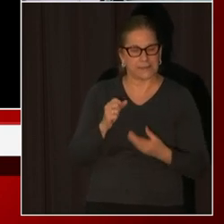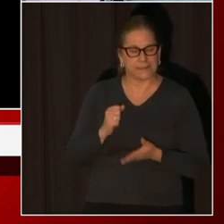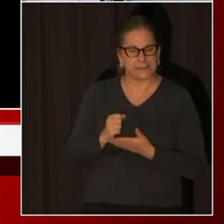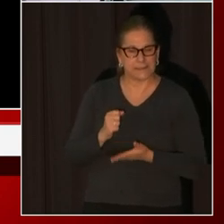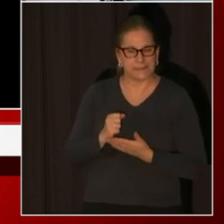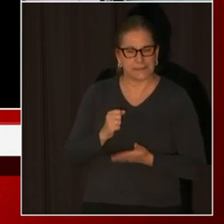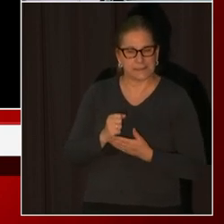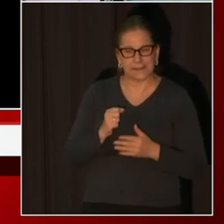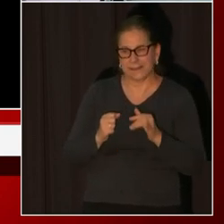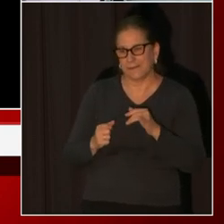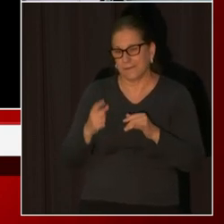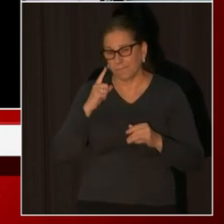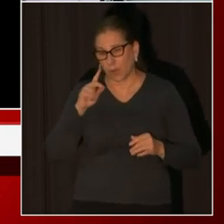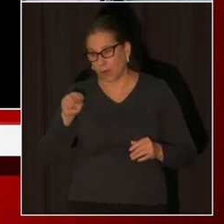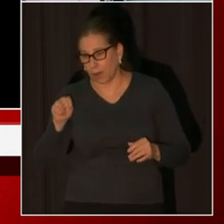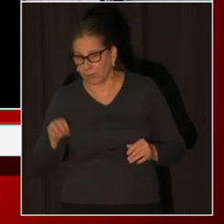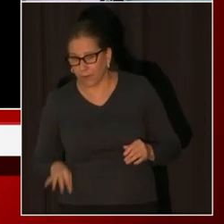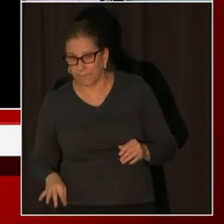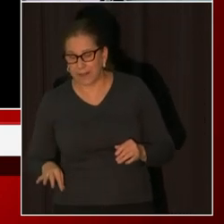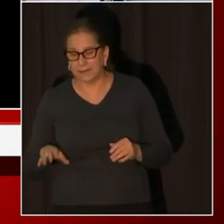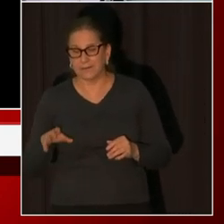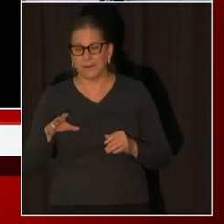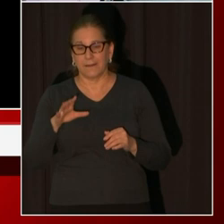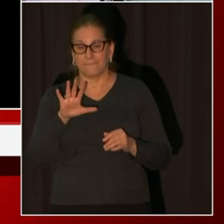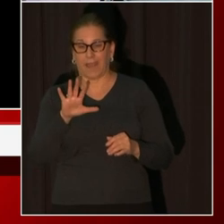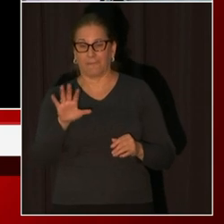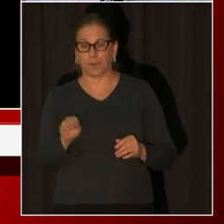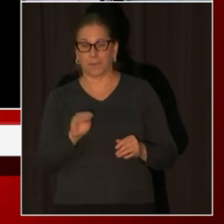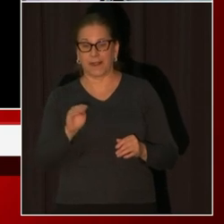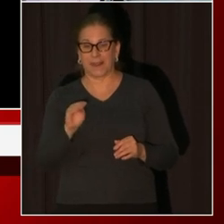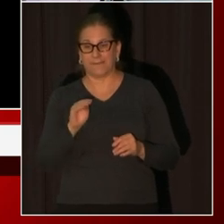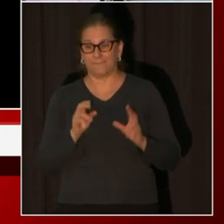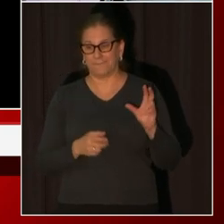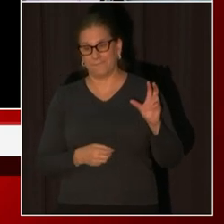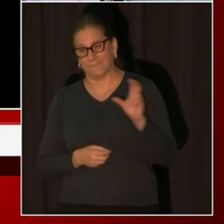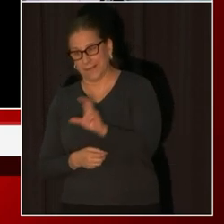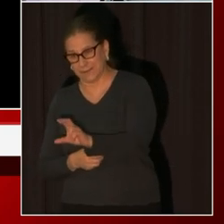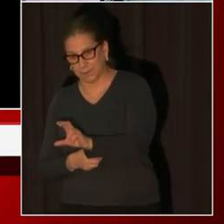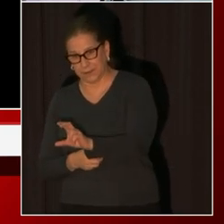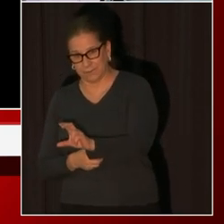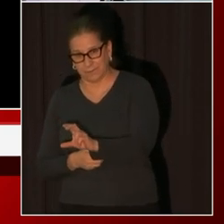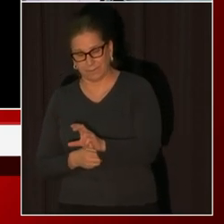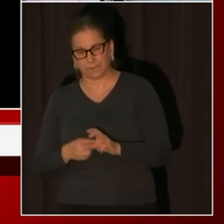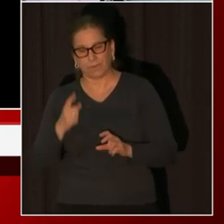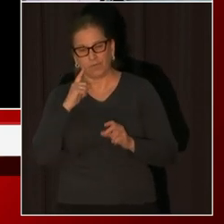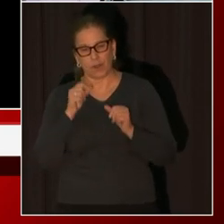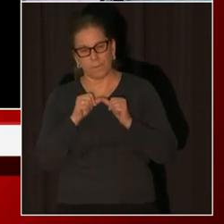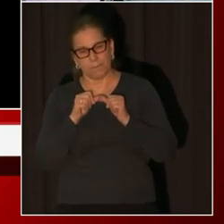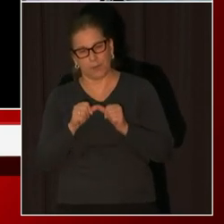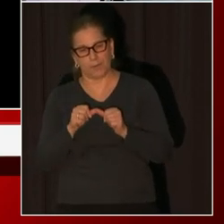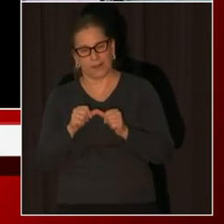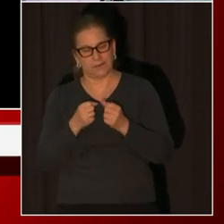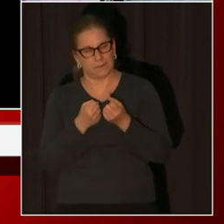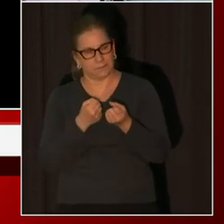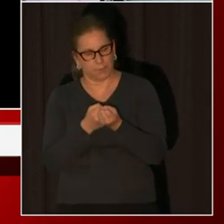delivery support. $5 million investment in Homeward DC for new permanent supportive housing units, and $7.8 million